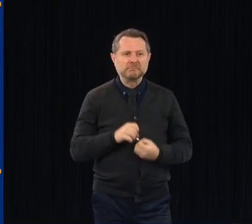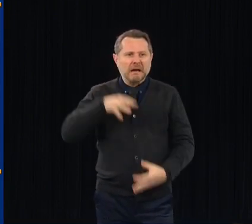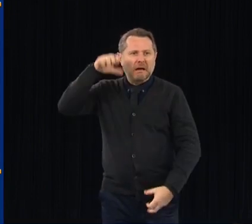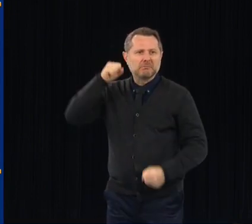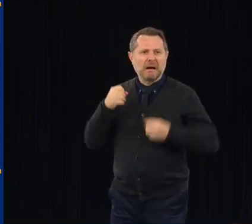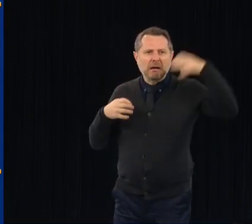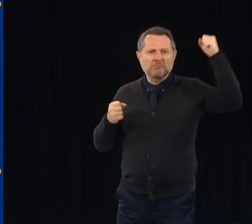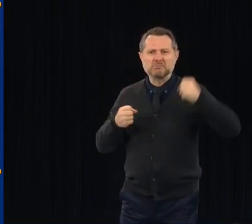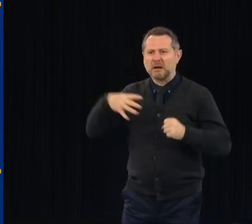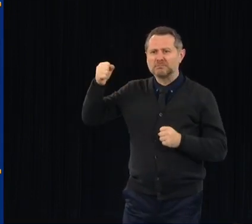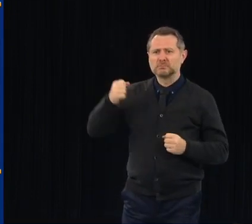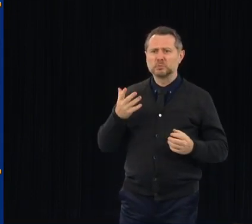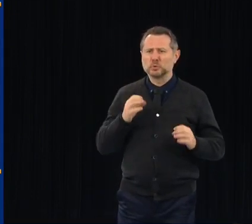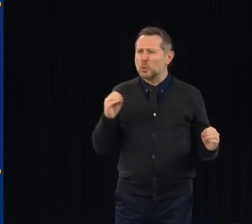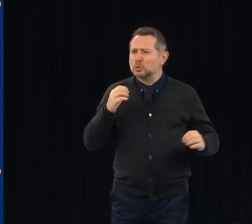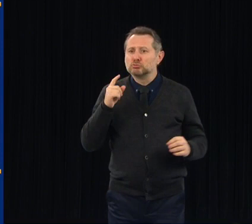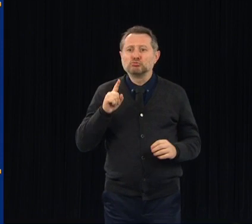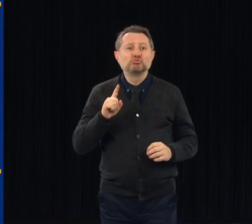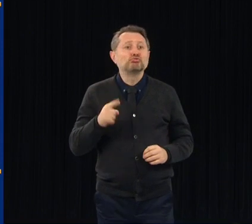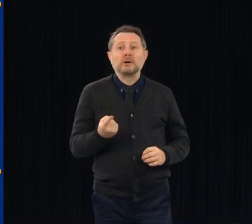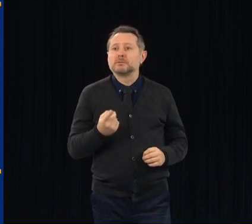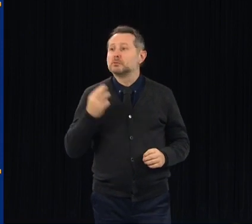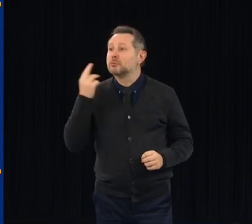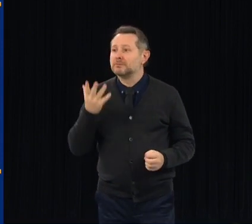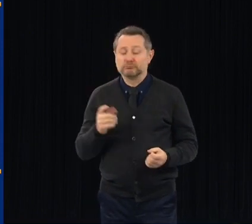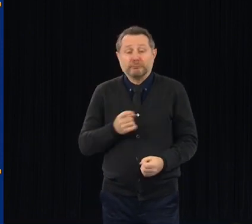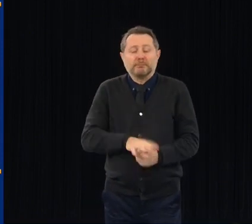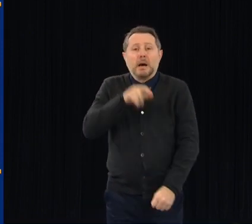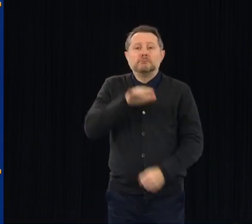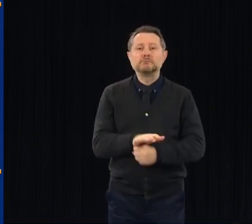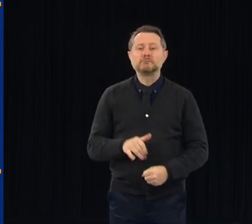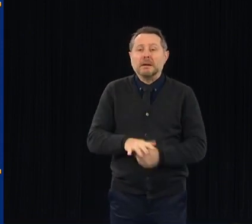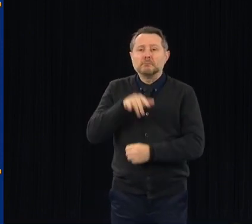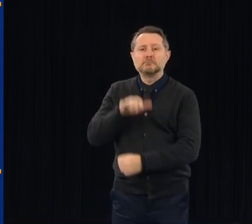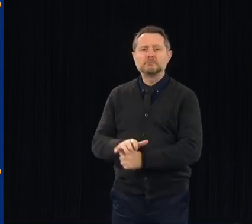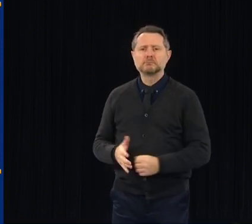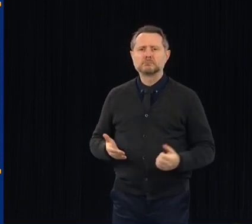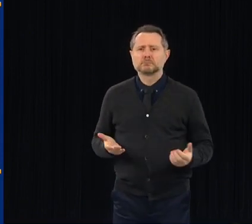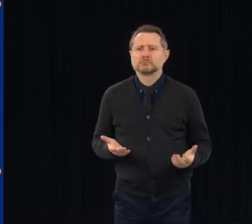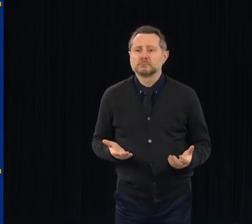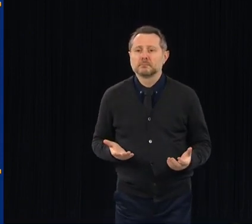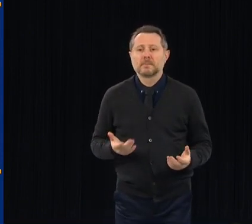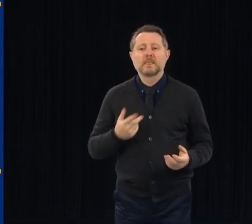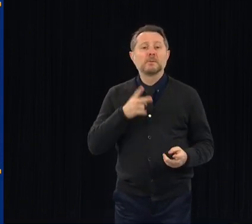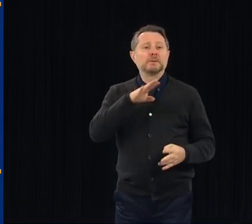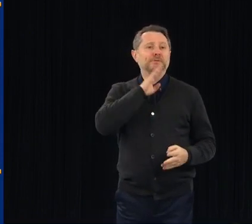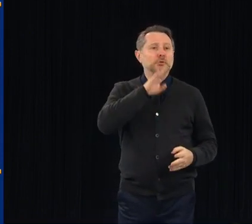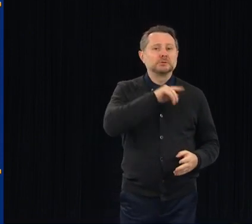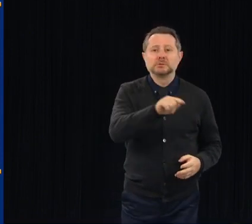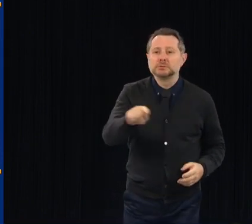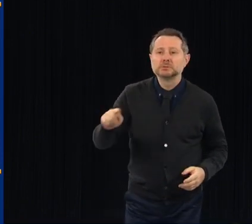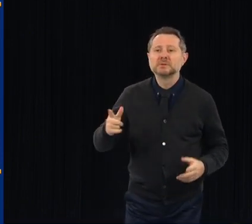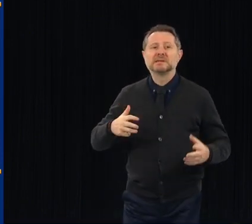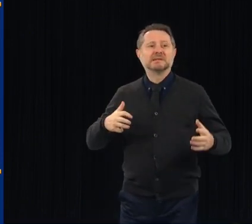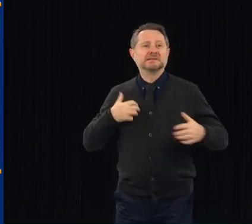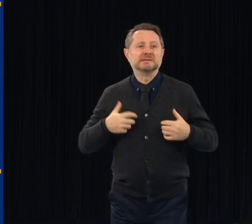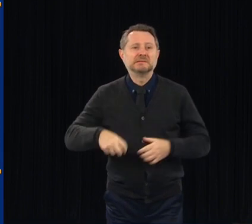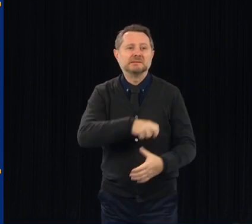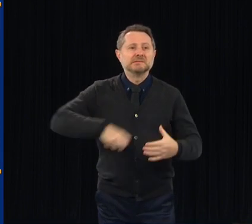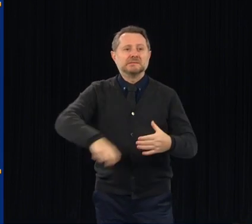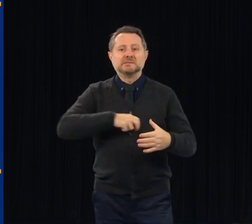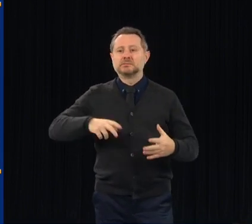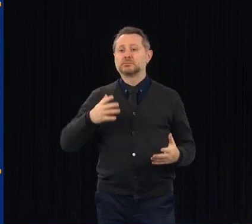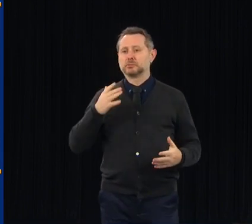time without any warning, just an irrational outburst, frustration, anger, with